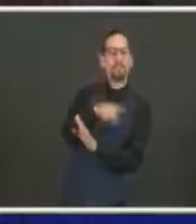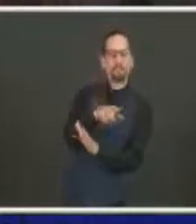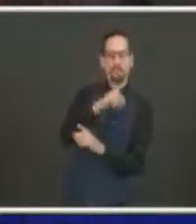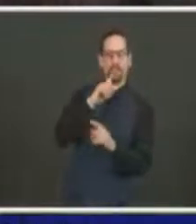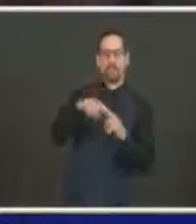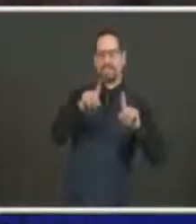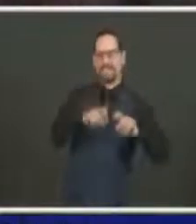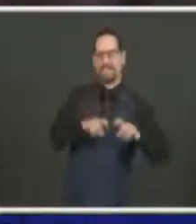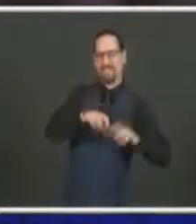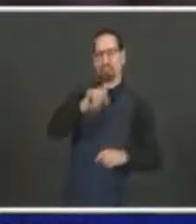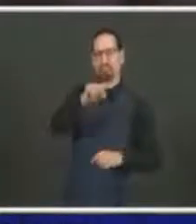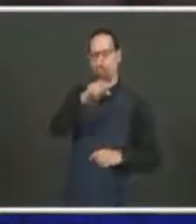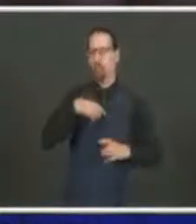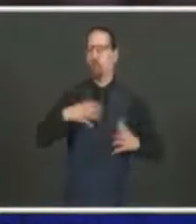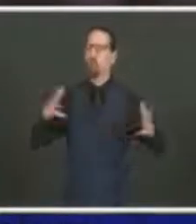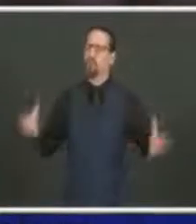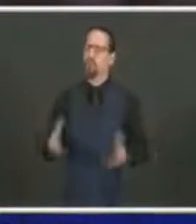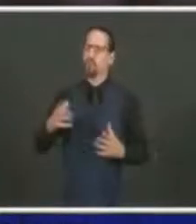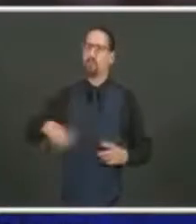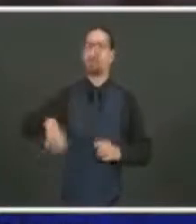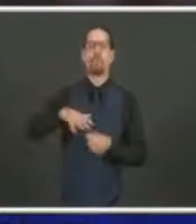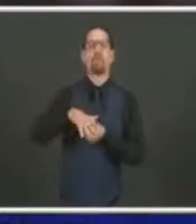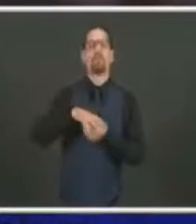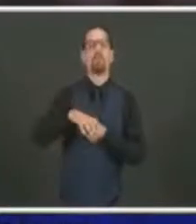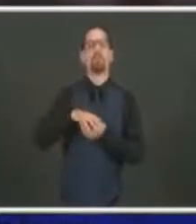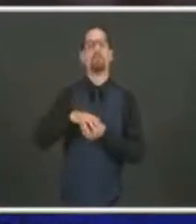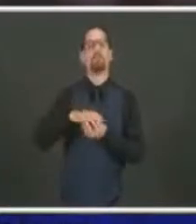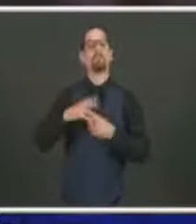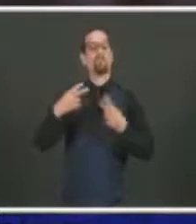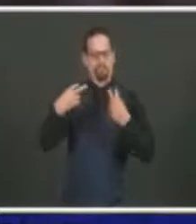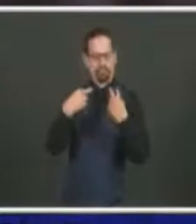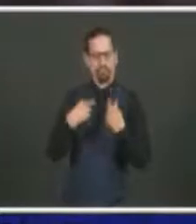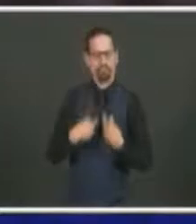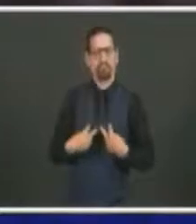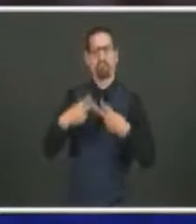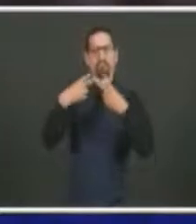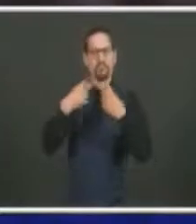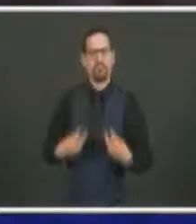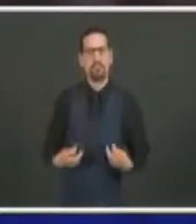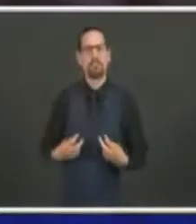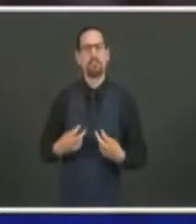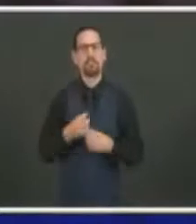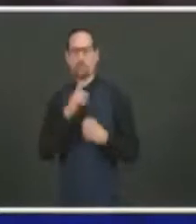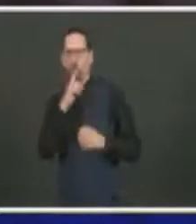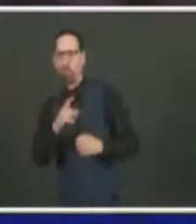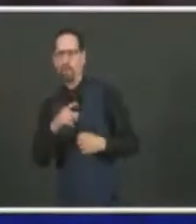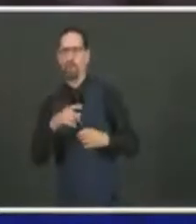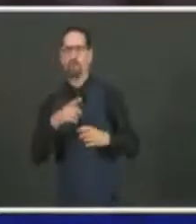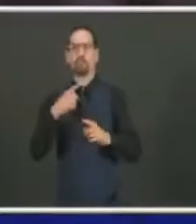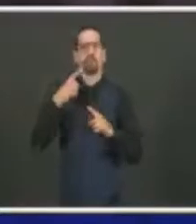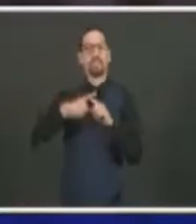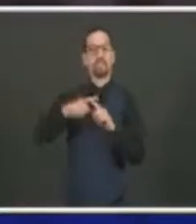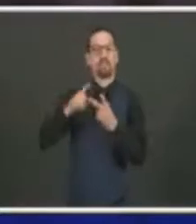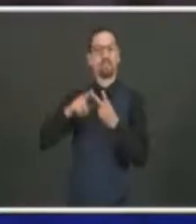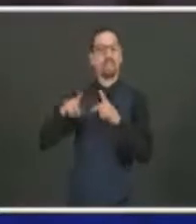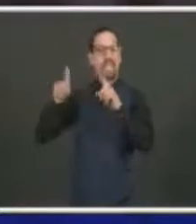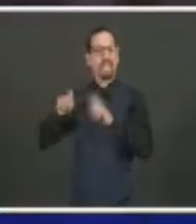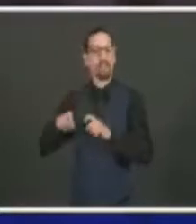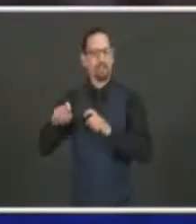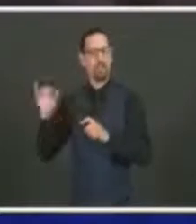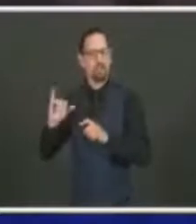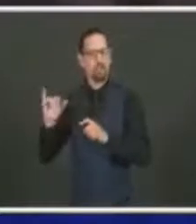encourage staying local, monitoring yourself for symptoms. The test option is